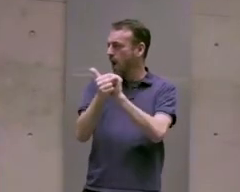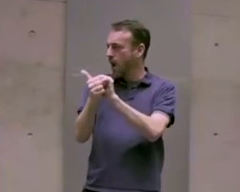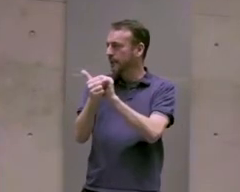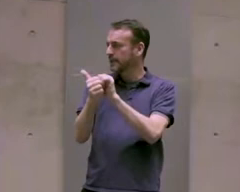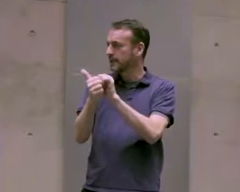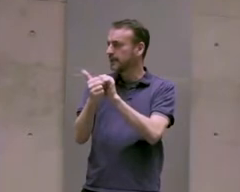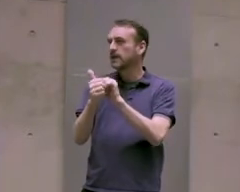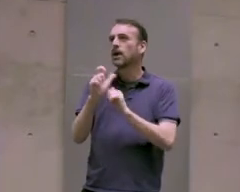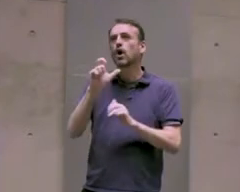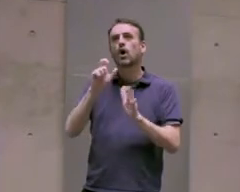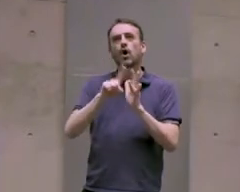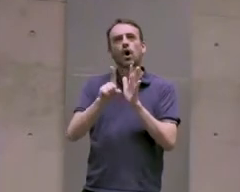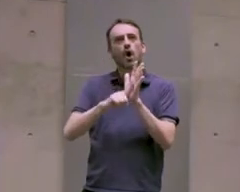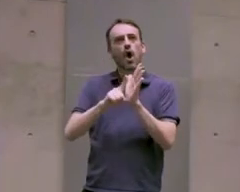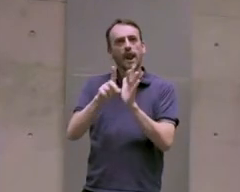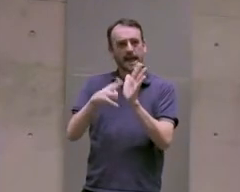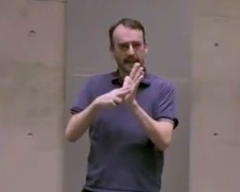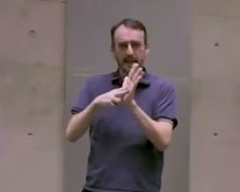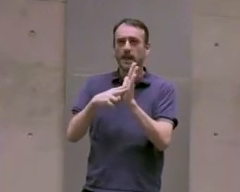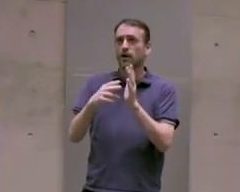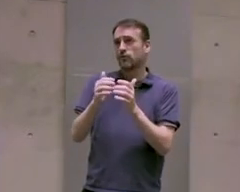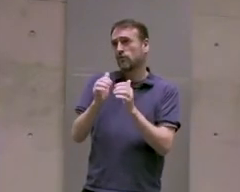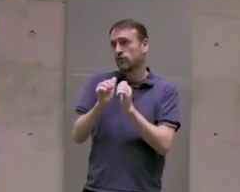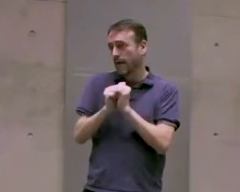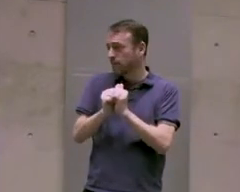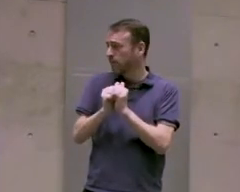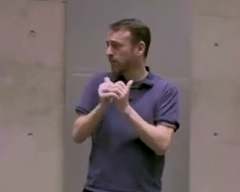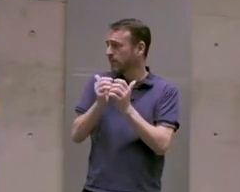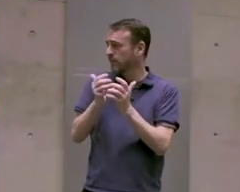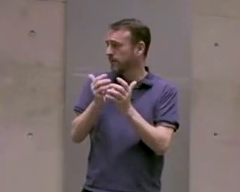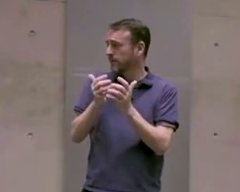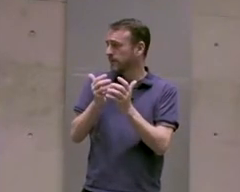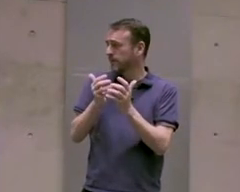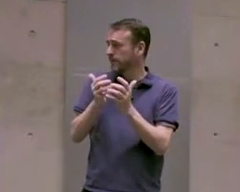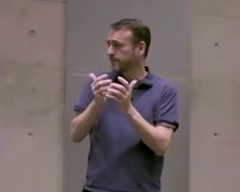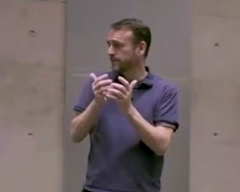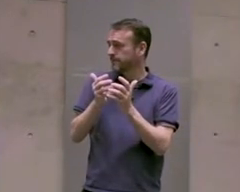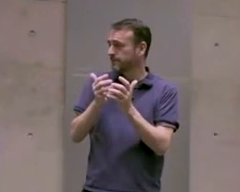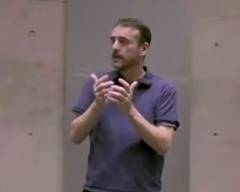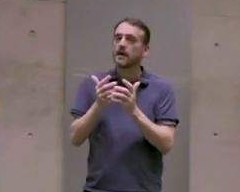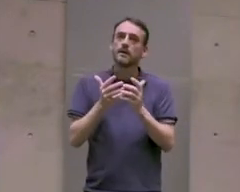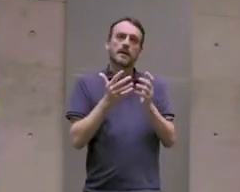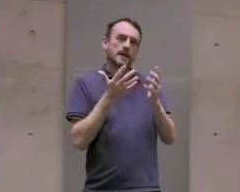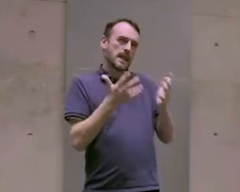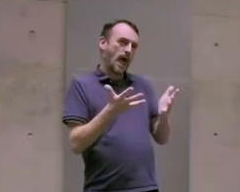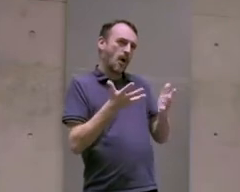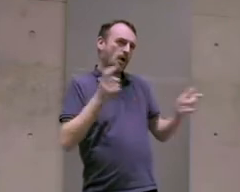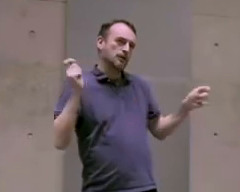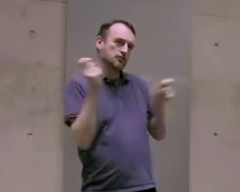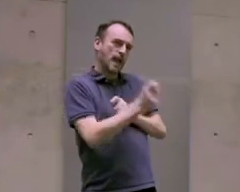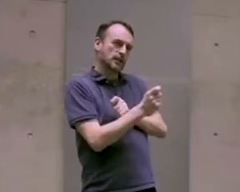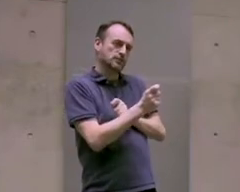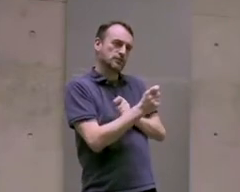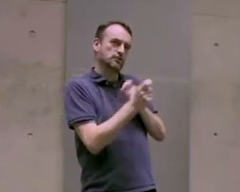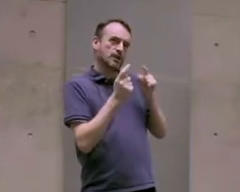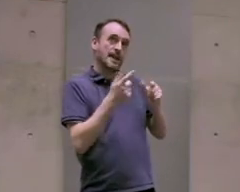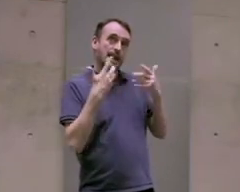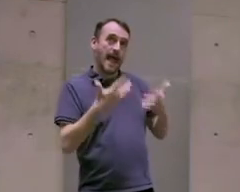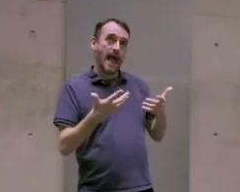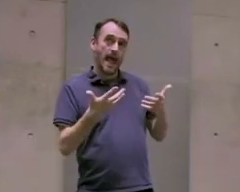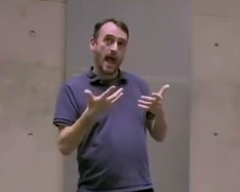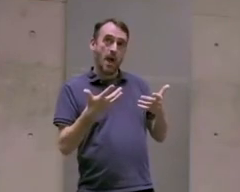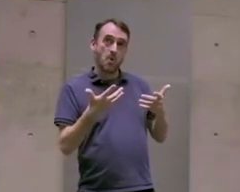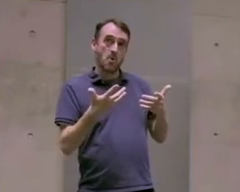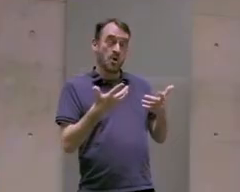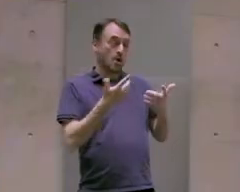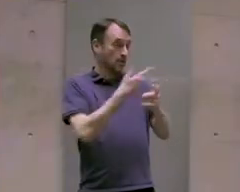iCarly. I worked on a game for that way back when. Like, the big thing that's changed is now the people in the suits